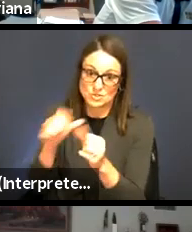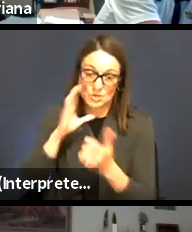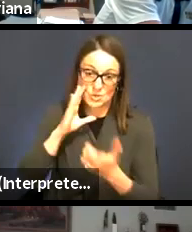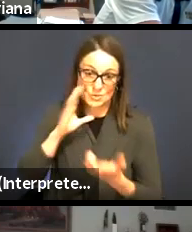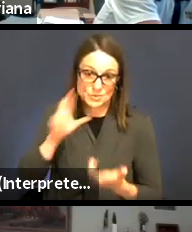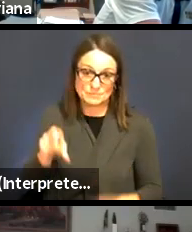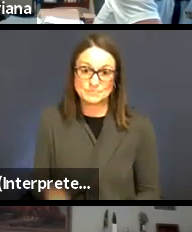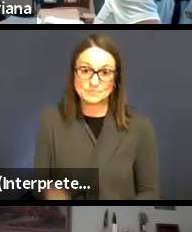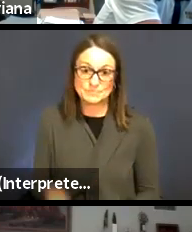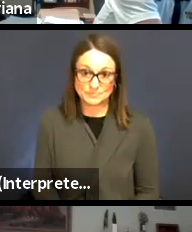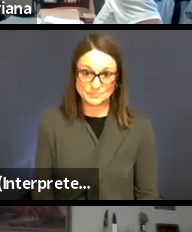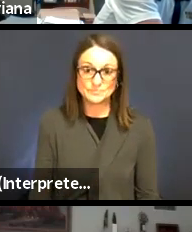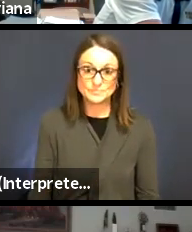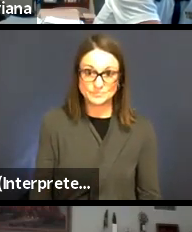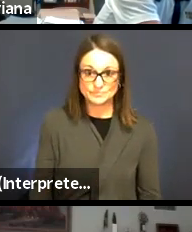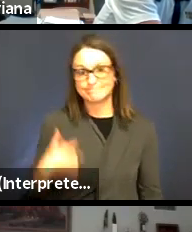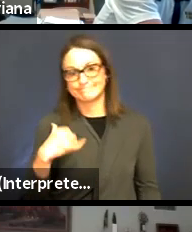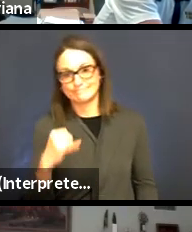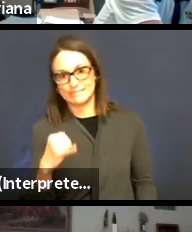Yeah, me too.